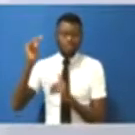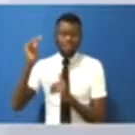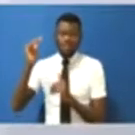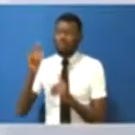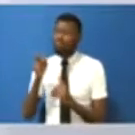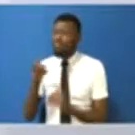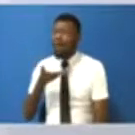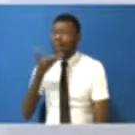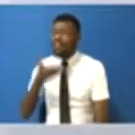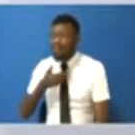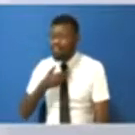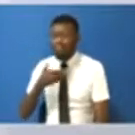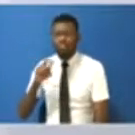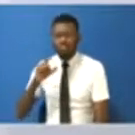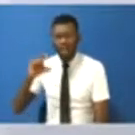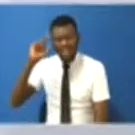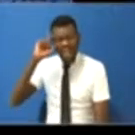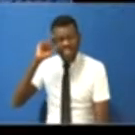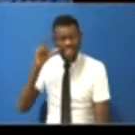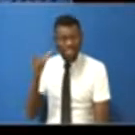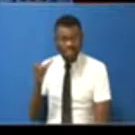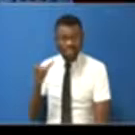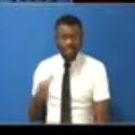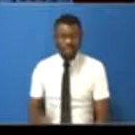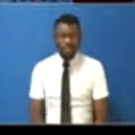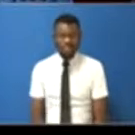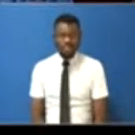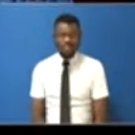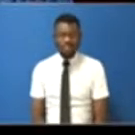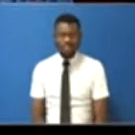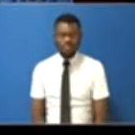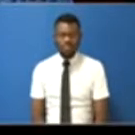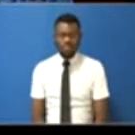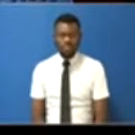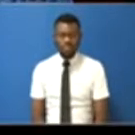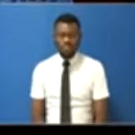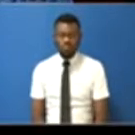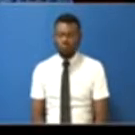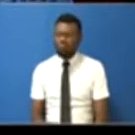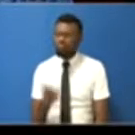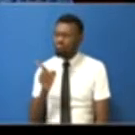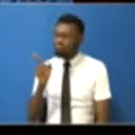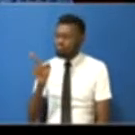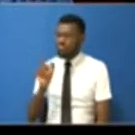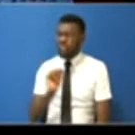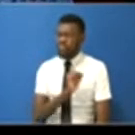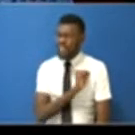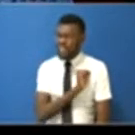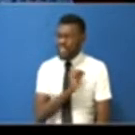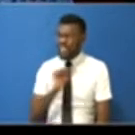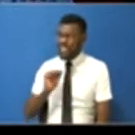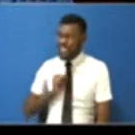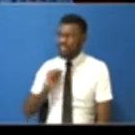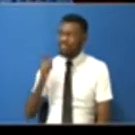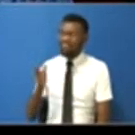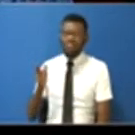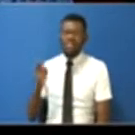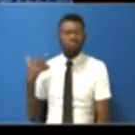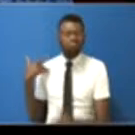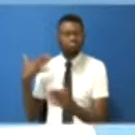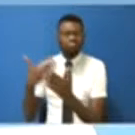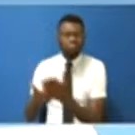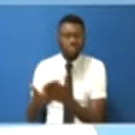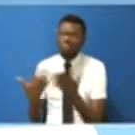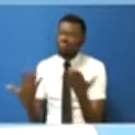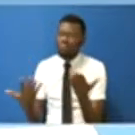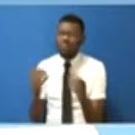that i don't know how much is enough um what senator ensured persisted in this country